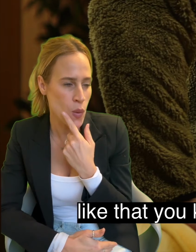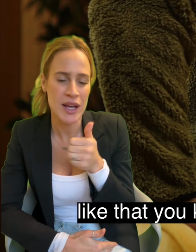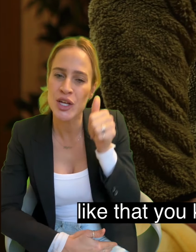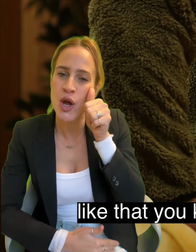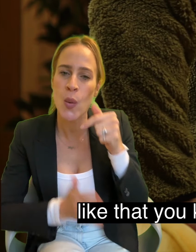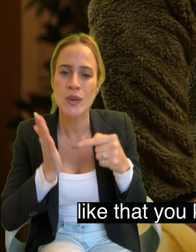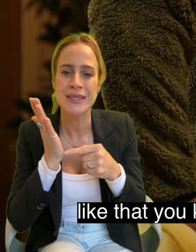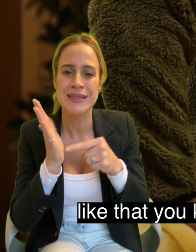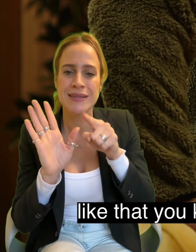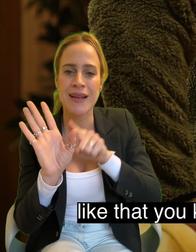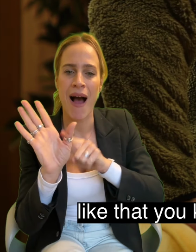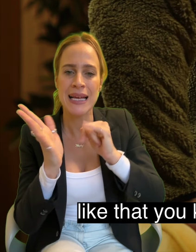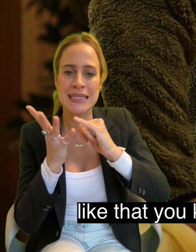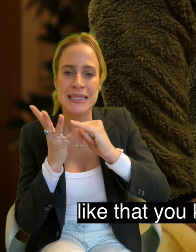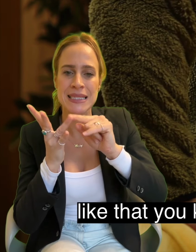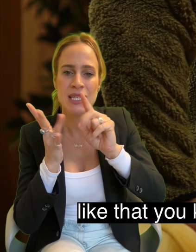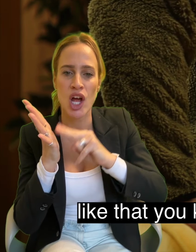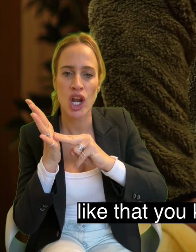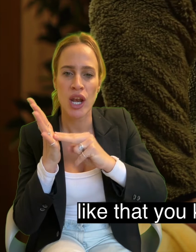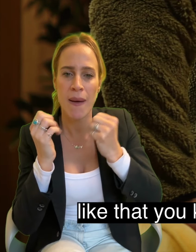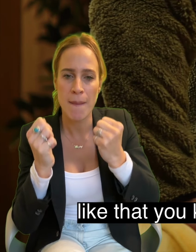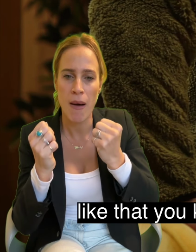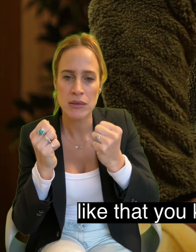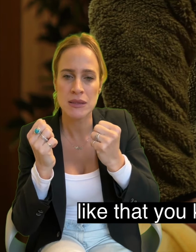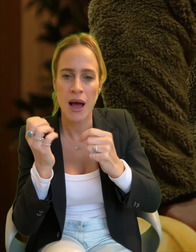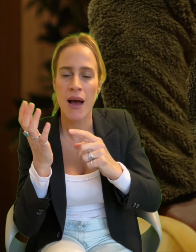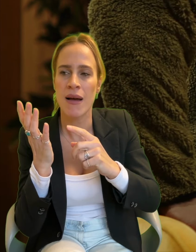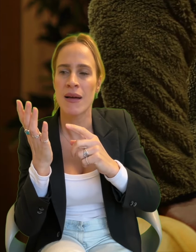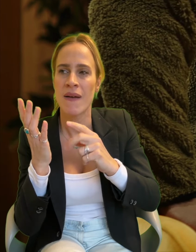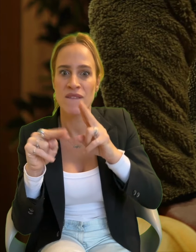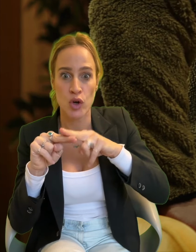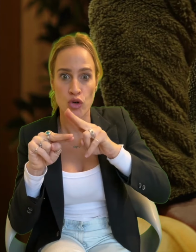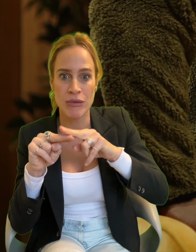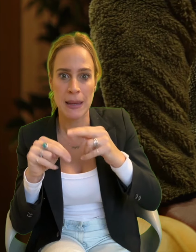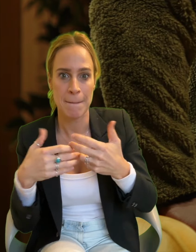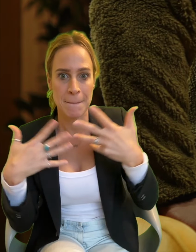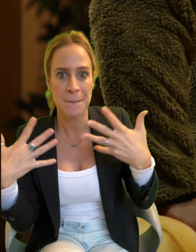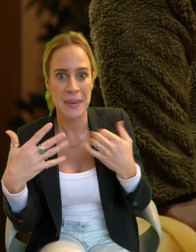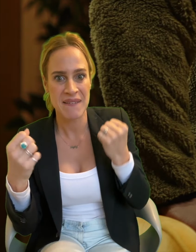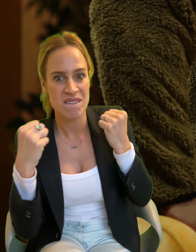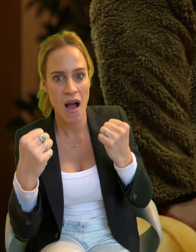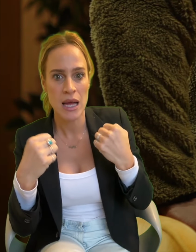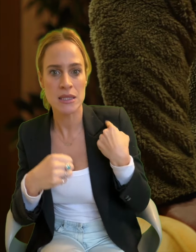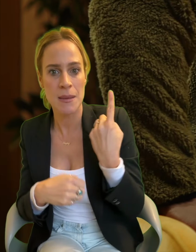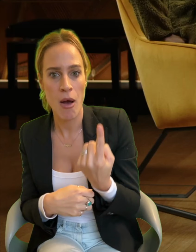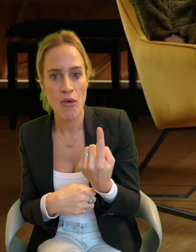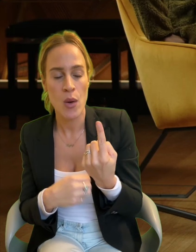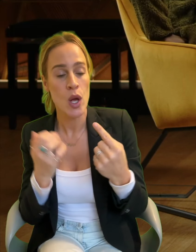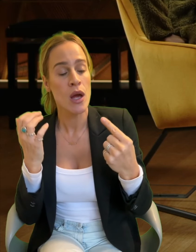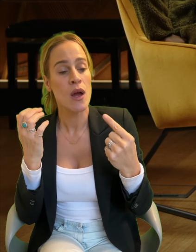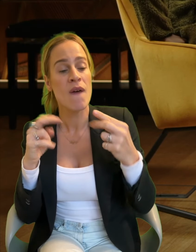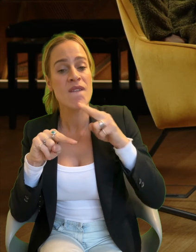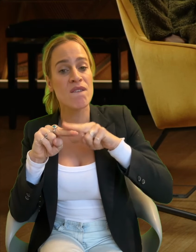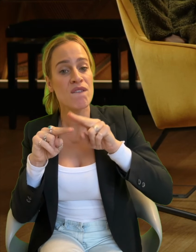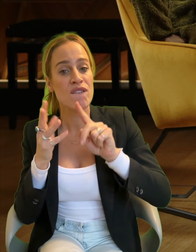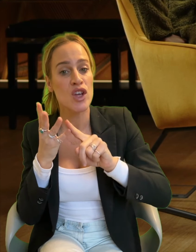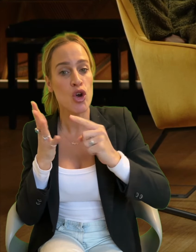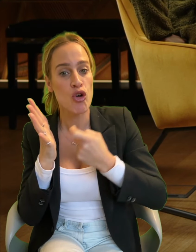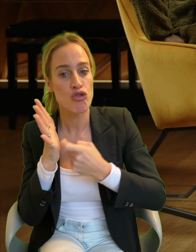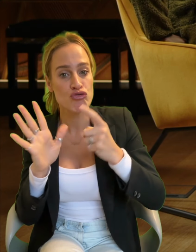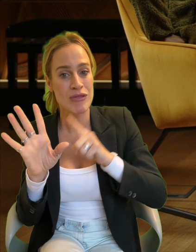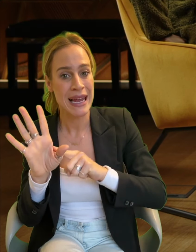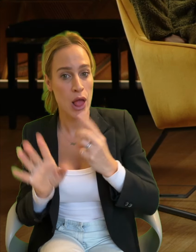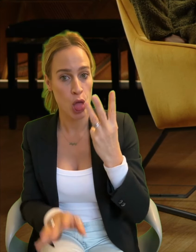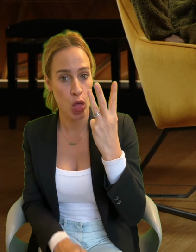Fury's fighting Usyk recently. Yeah. In a big fight tomorrow. And Fury's not spoken to his missus in 3 months.